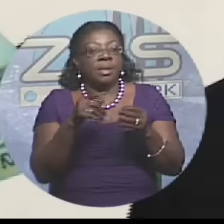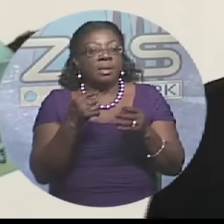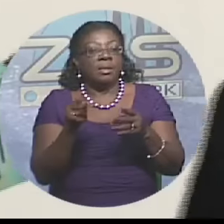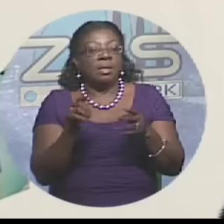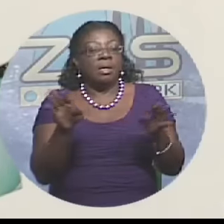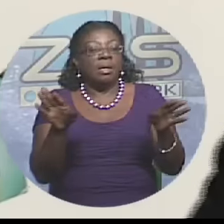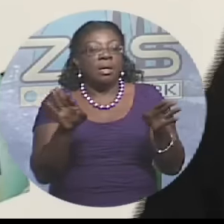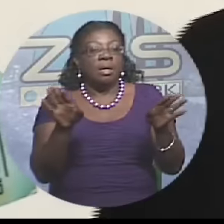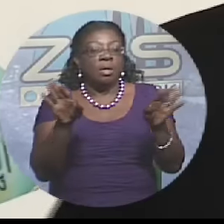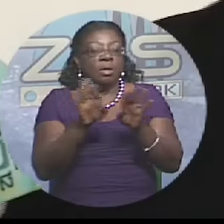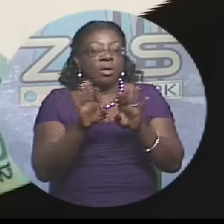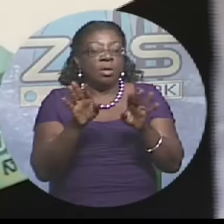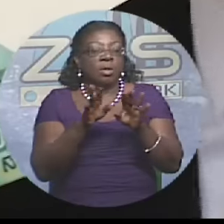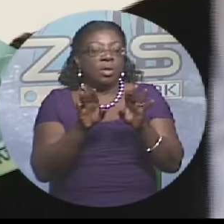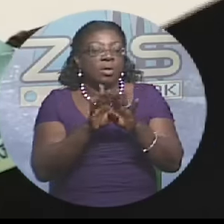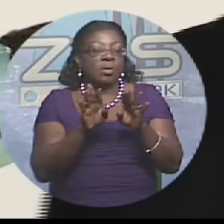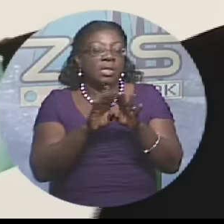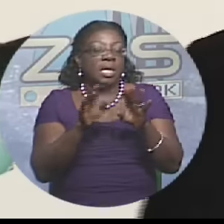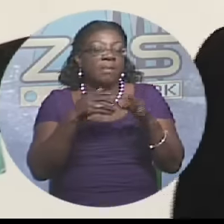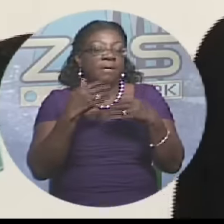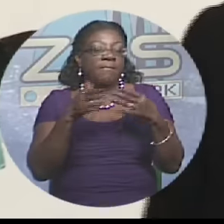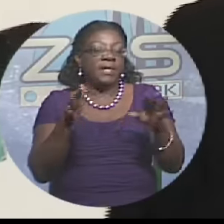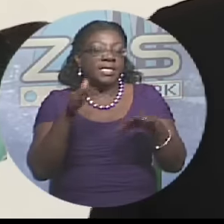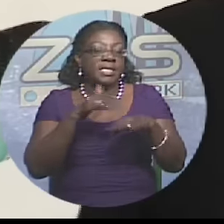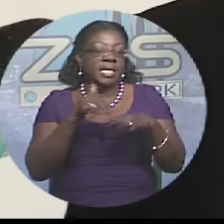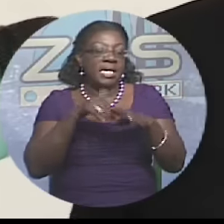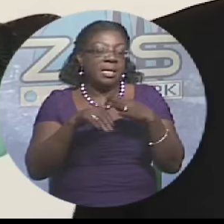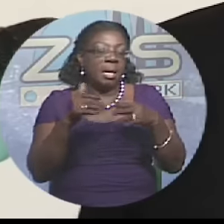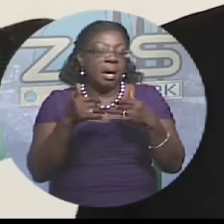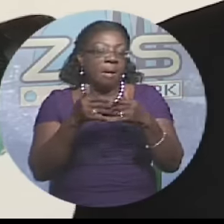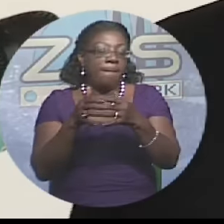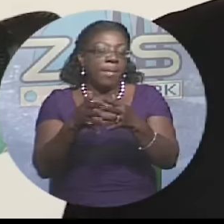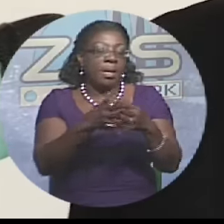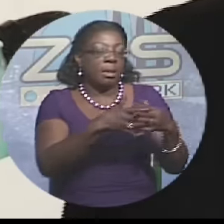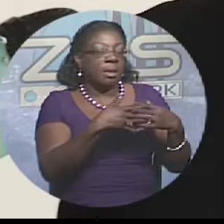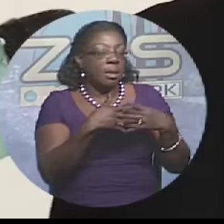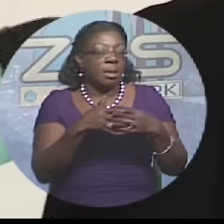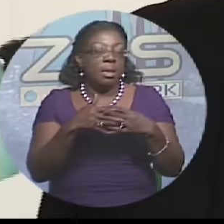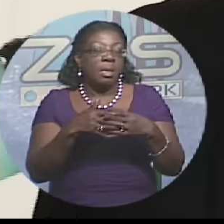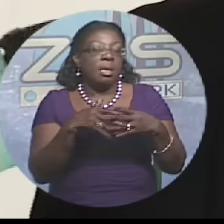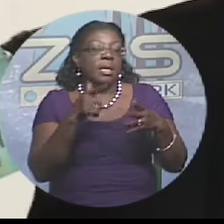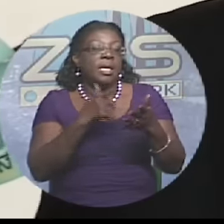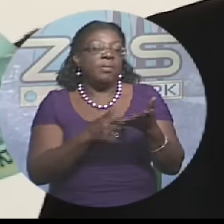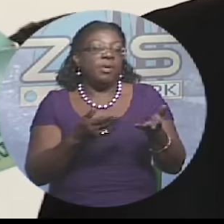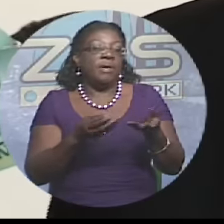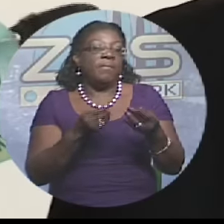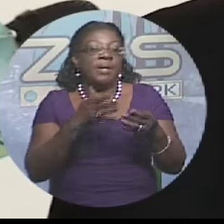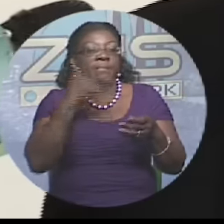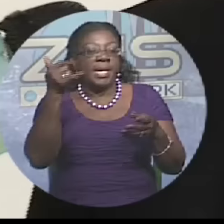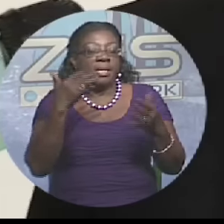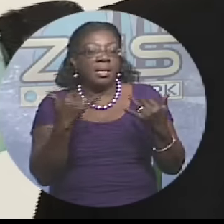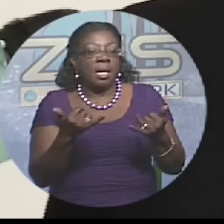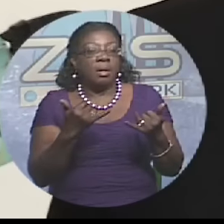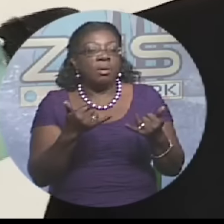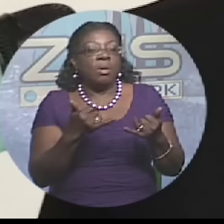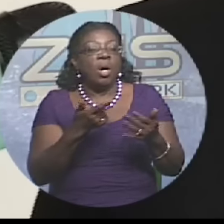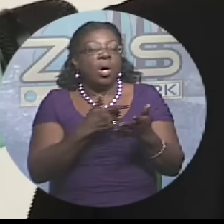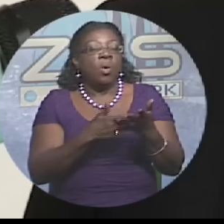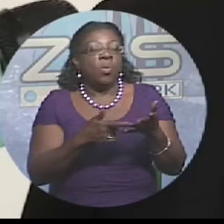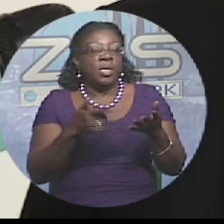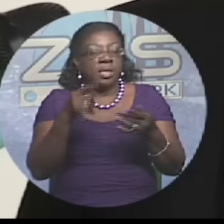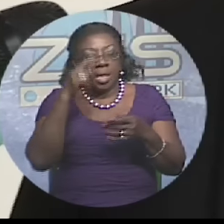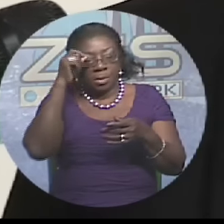winding up had taken place overseas, we'd been better off. What stupidity! What stupidity coming from a man